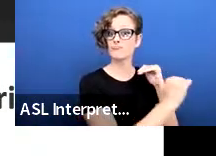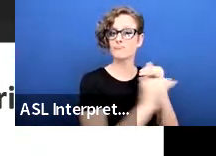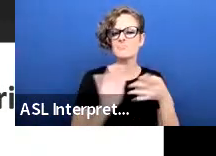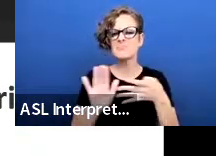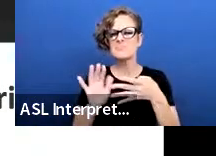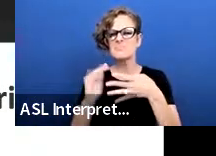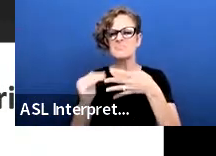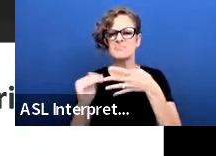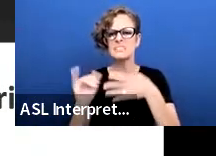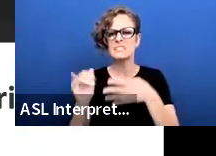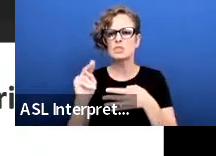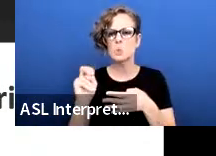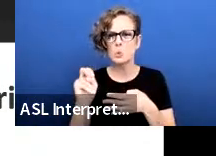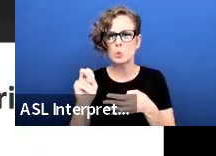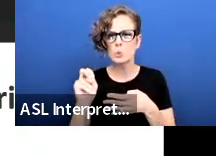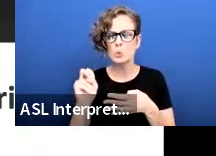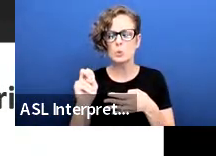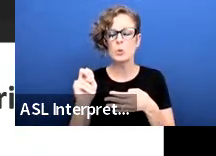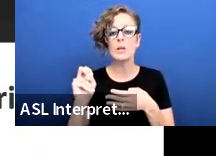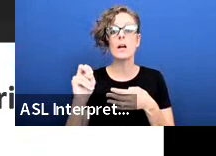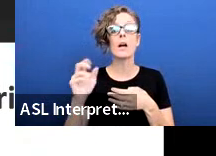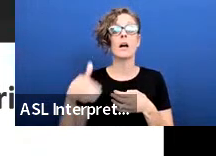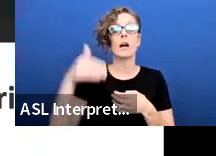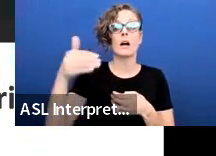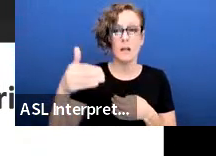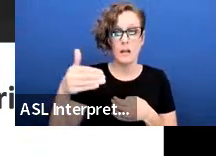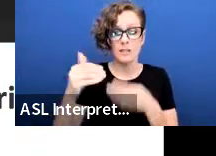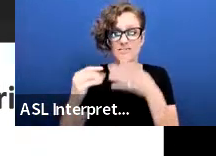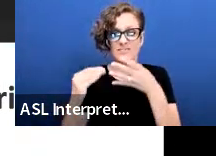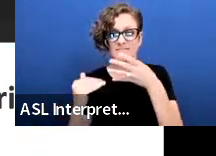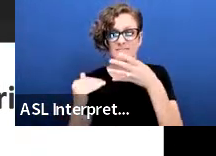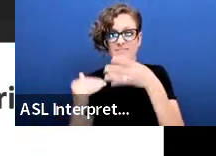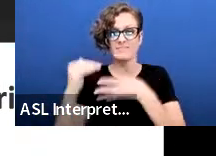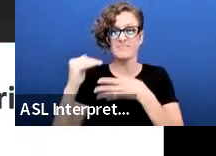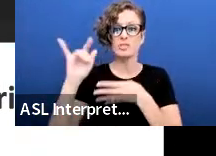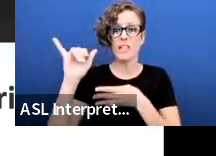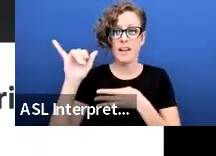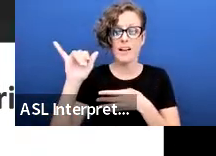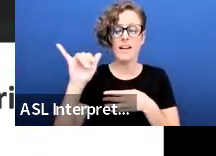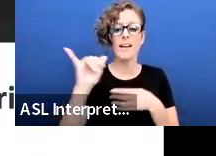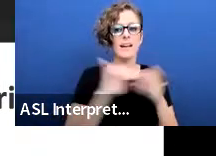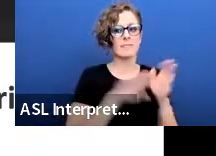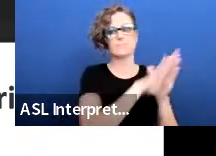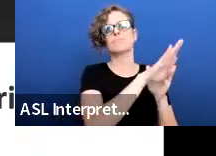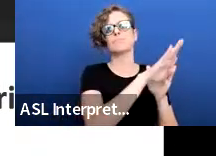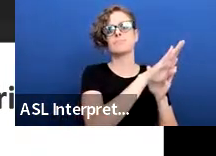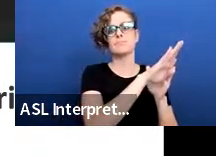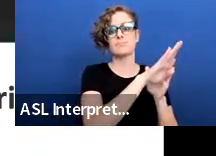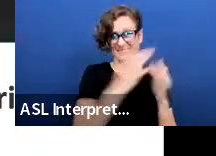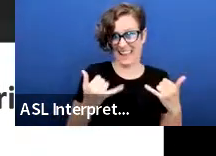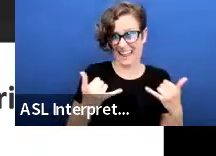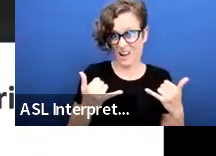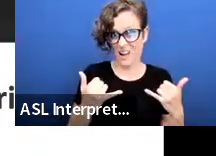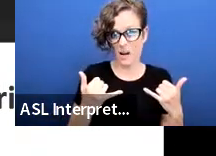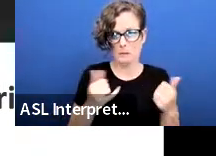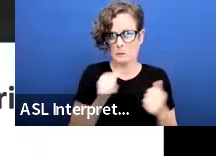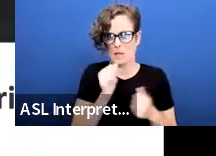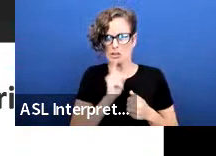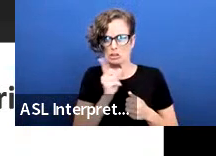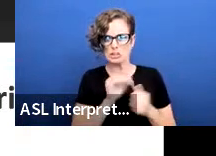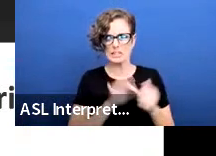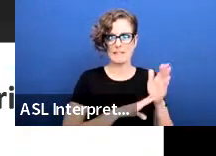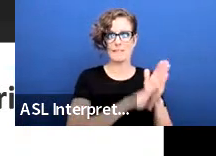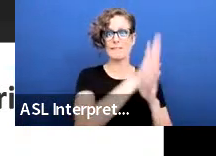then really substantial additional peak happening maybe right now. We're not sure if we peak